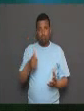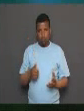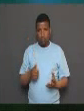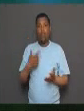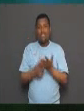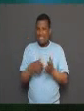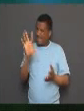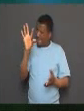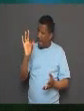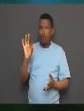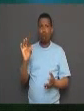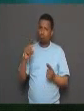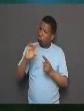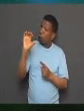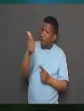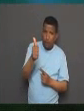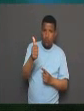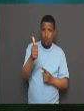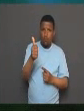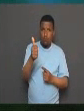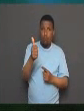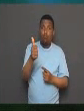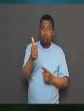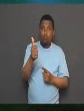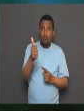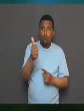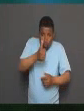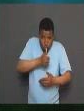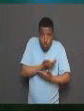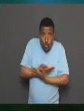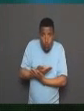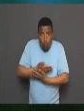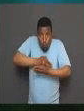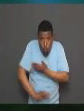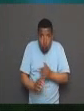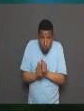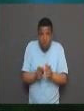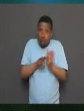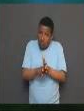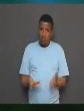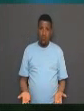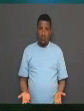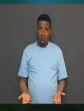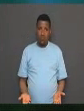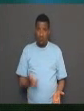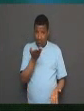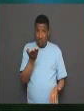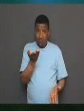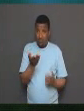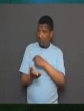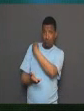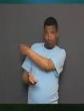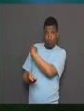9 in 10 children born with AIDS are born in